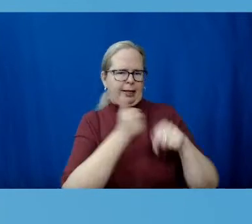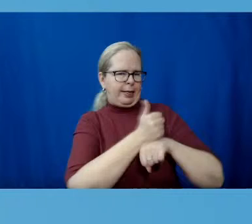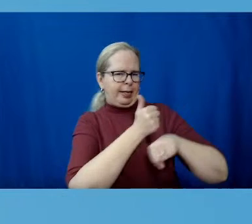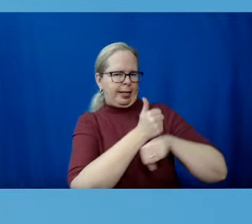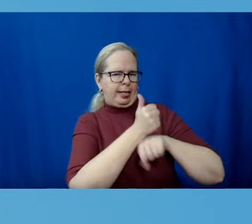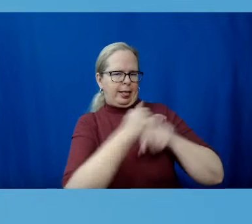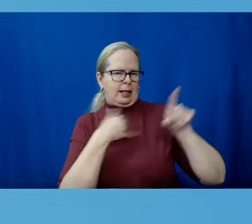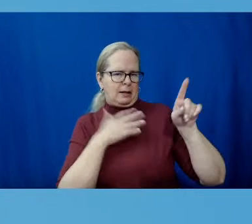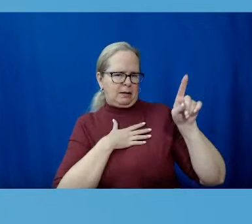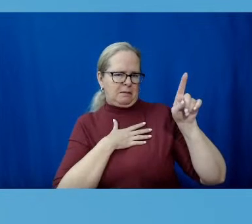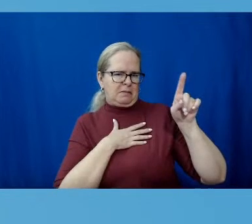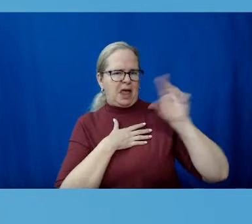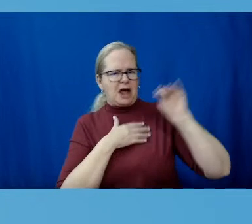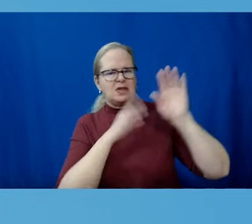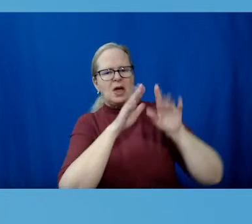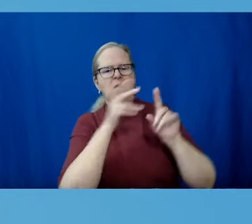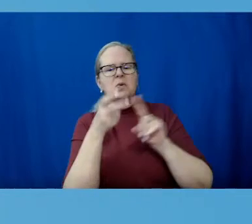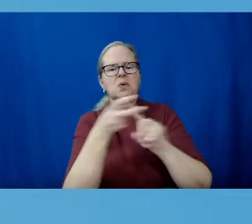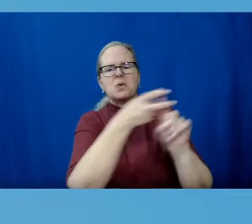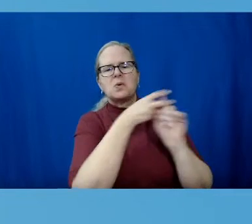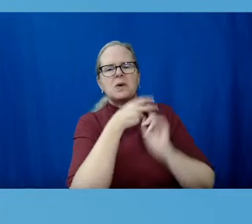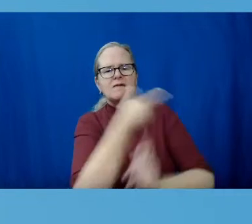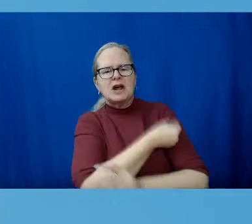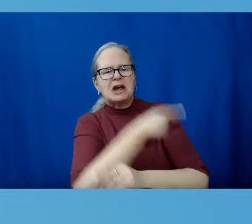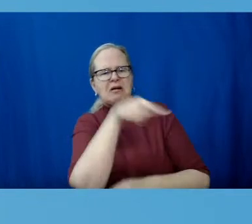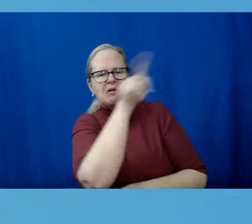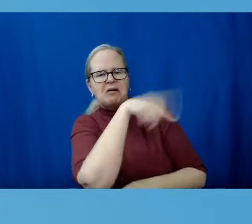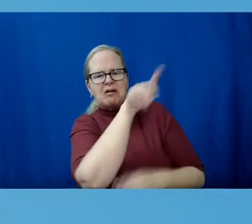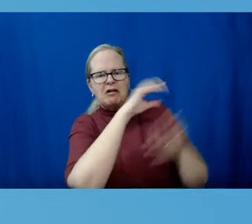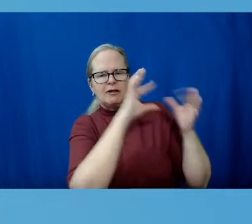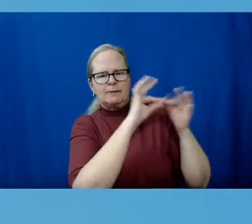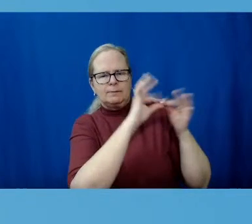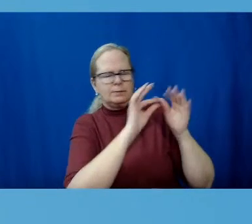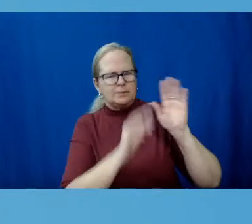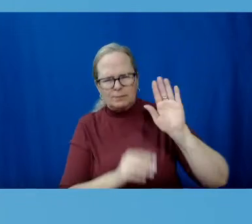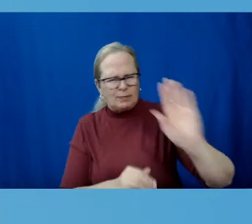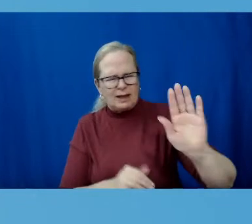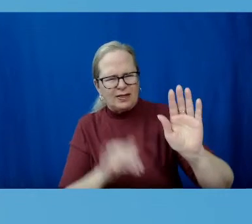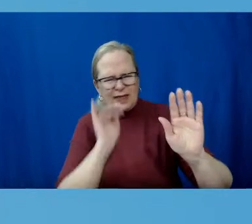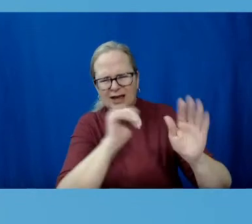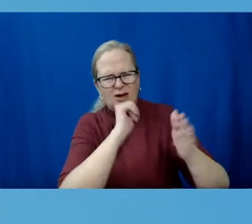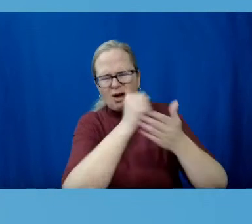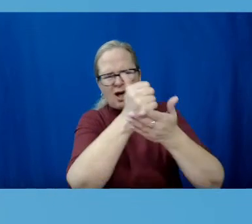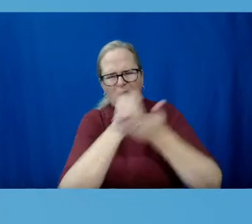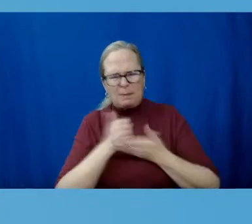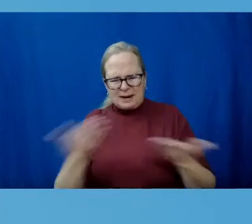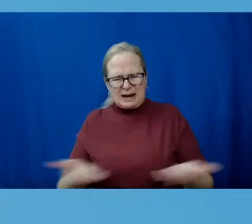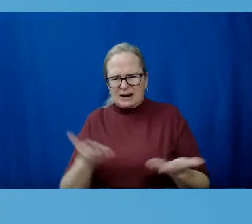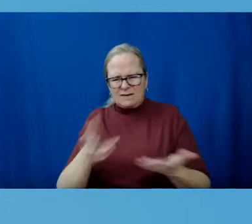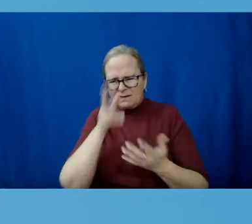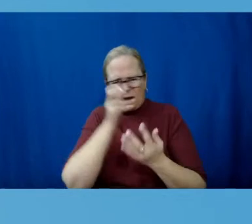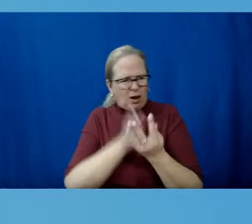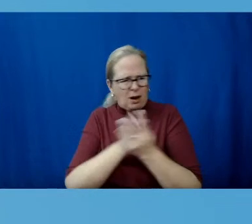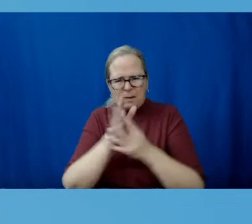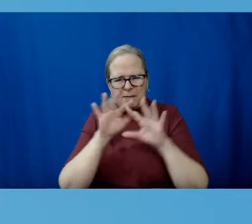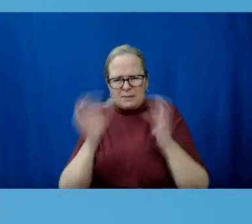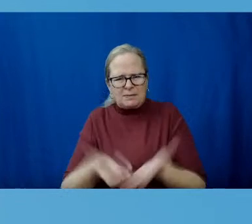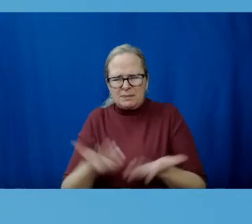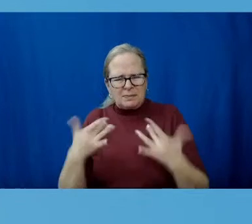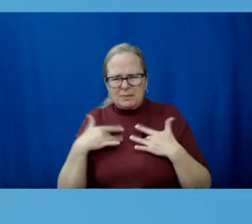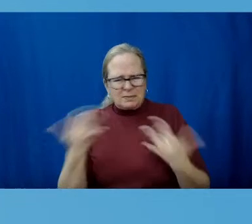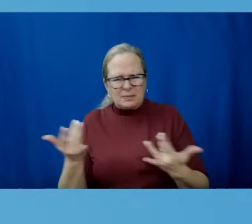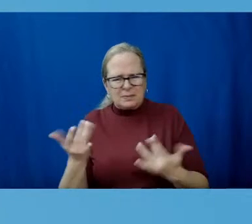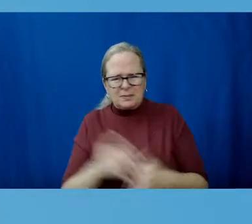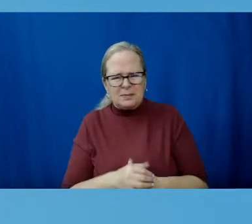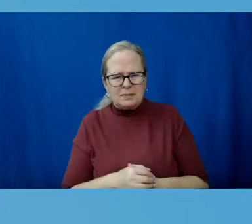messaging, and it's not helping the pandemic any. Yeah, and let me just add quickly to that I think I